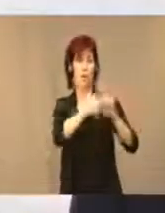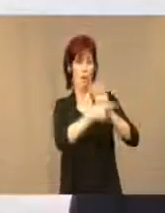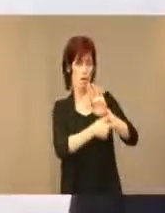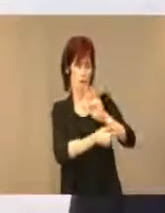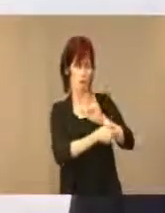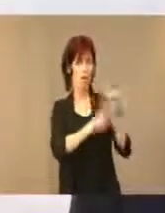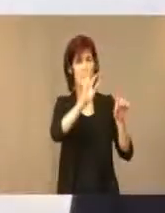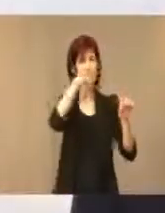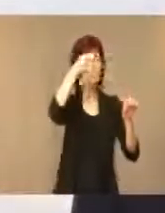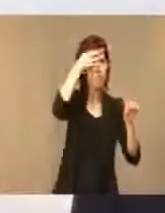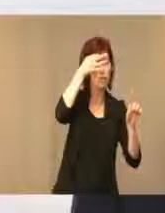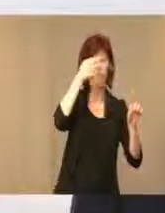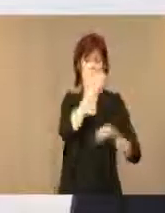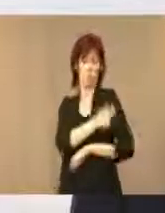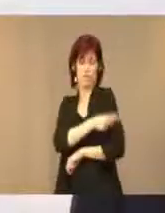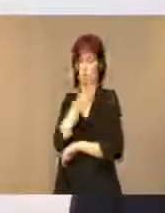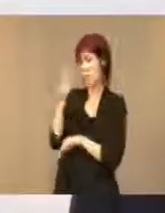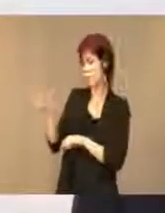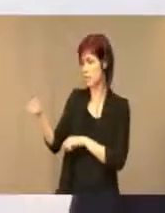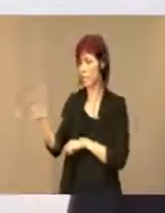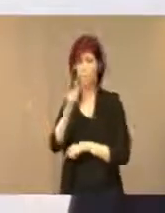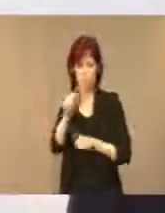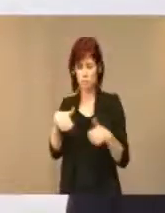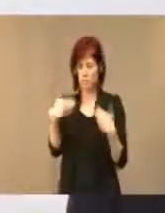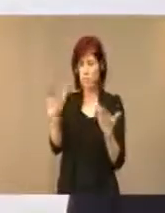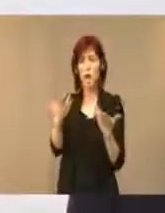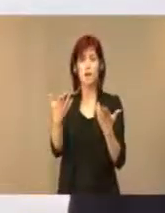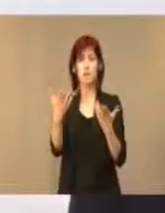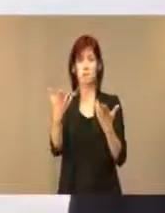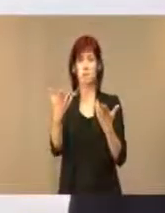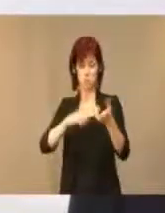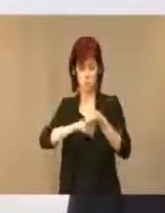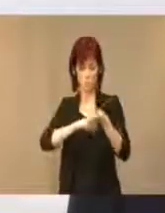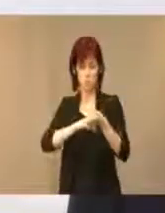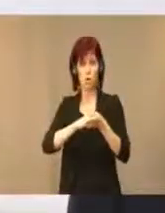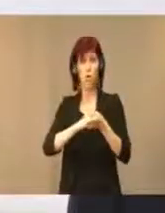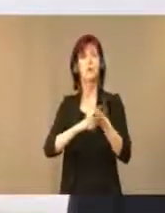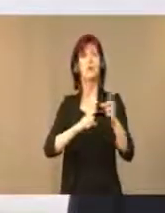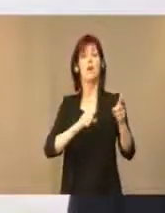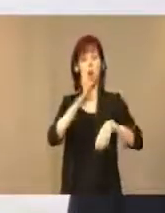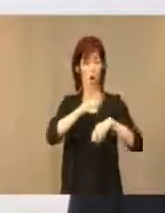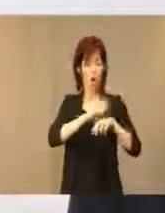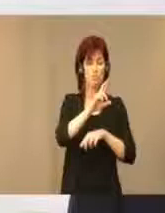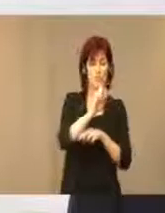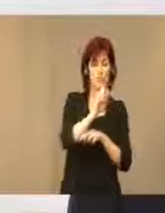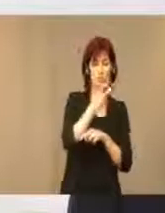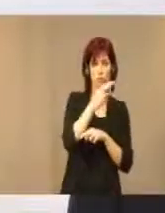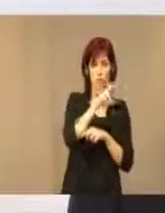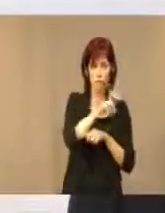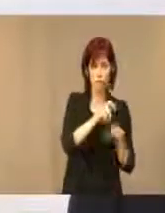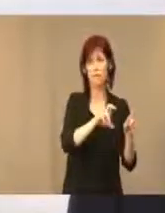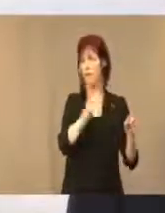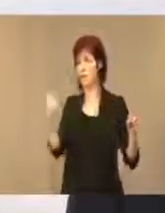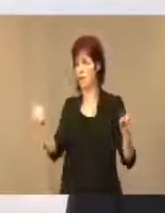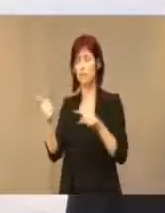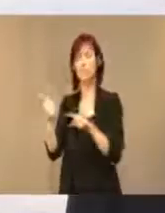full implementation of Jordan's principle. We need to work together to break down barriers facing our people with disabilities. We need to